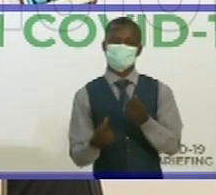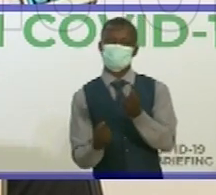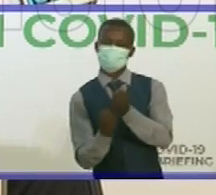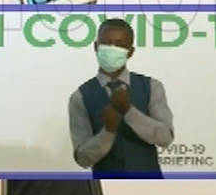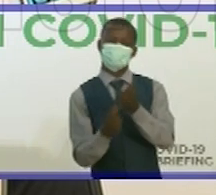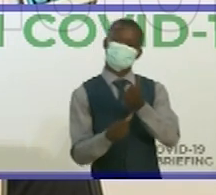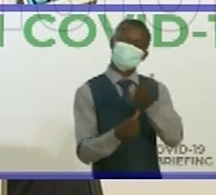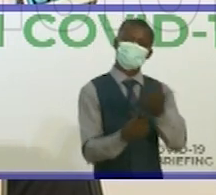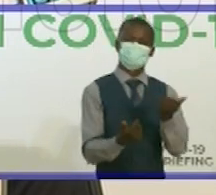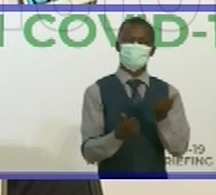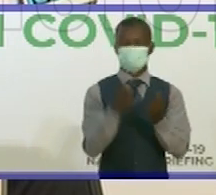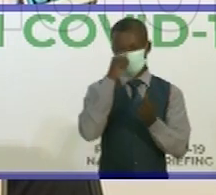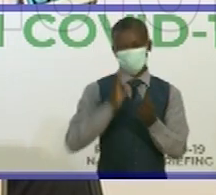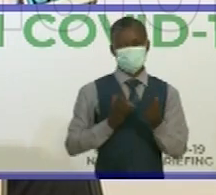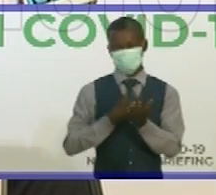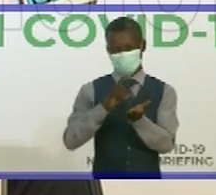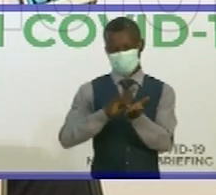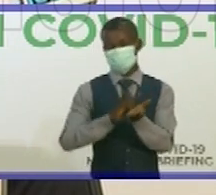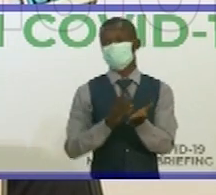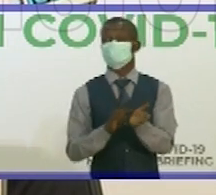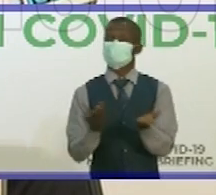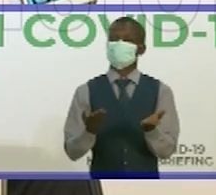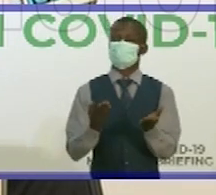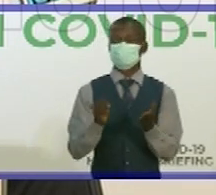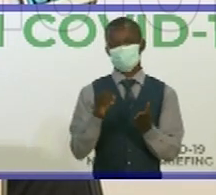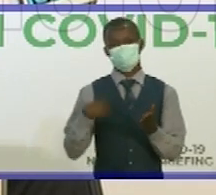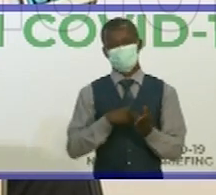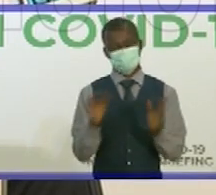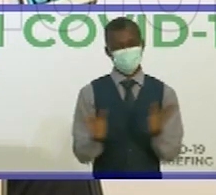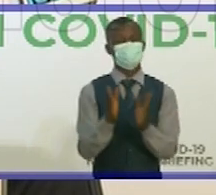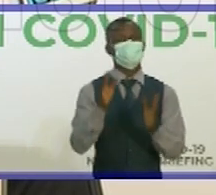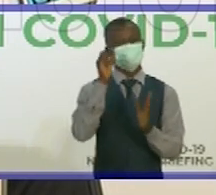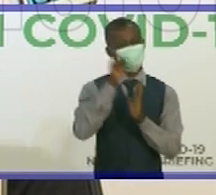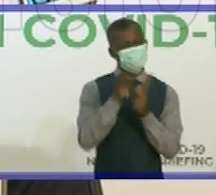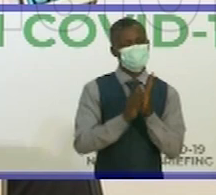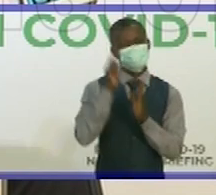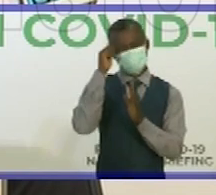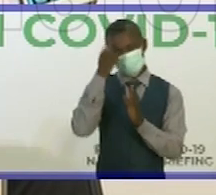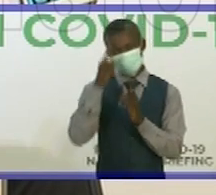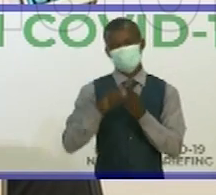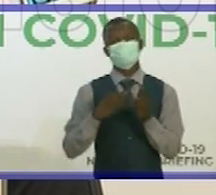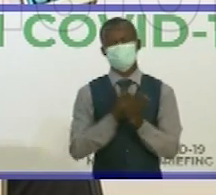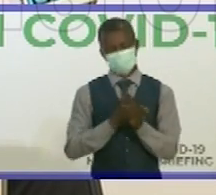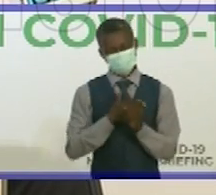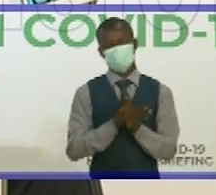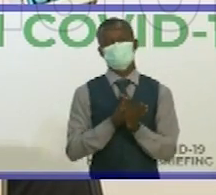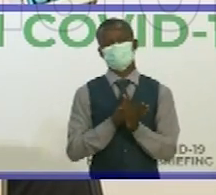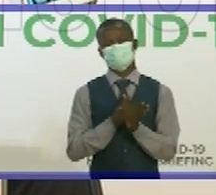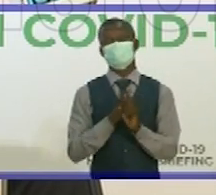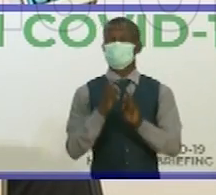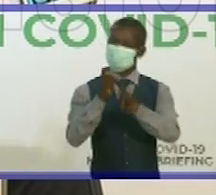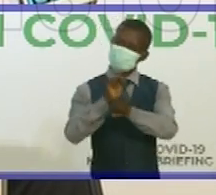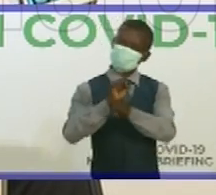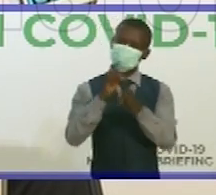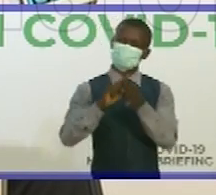with our resident doctors and urging our state governments to actually employ the doctors who are